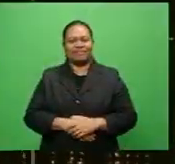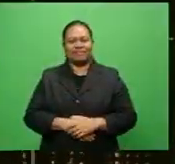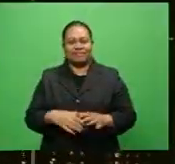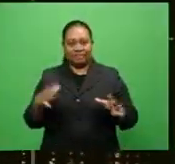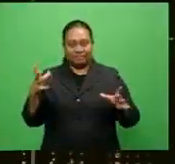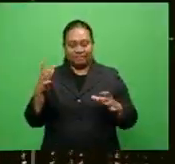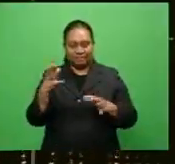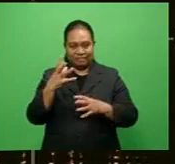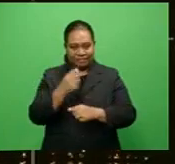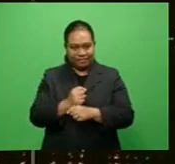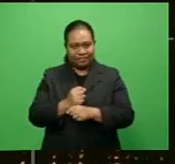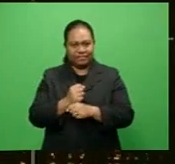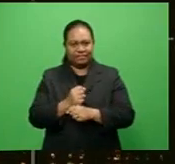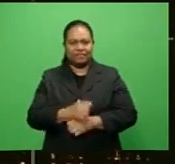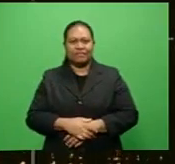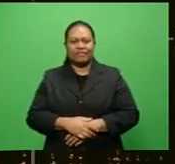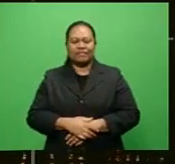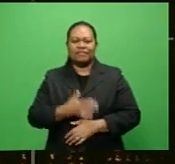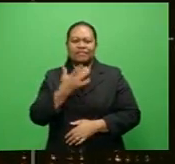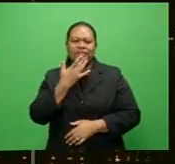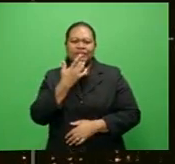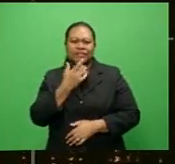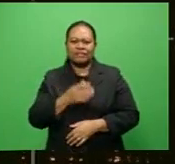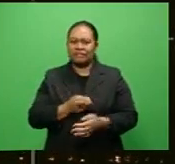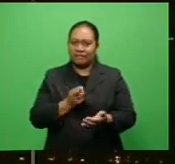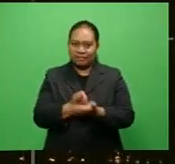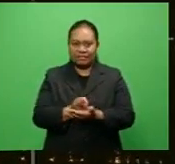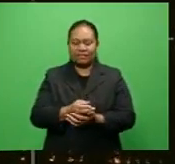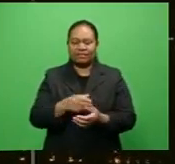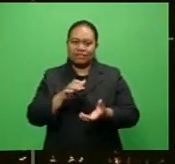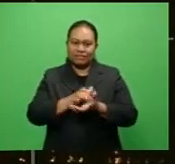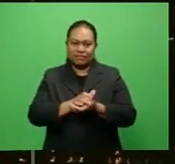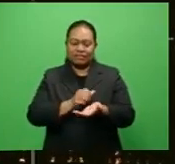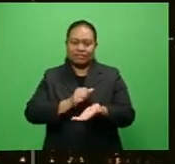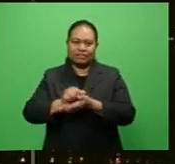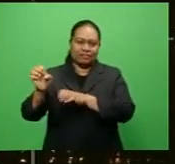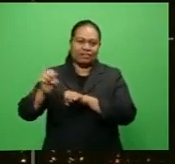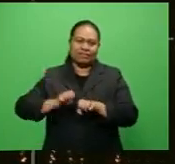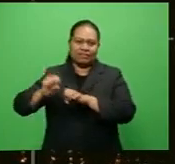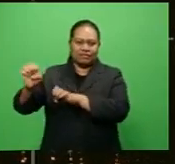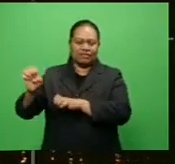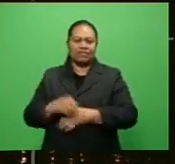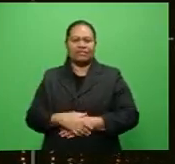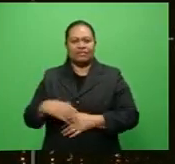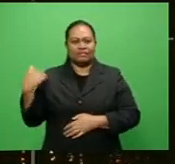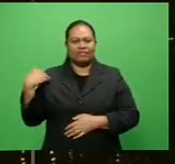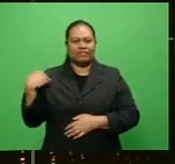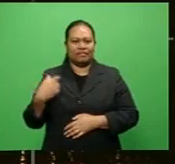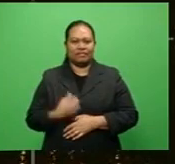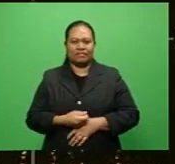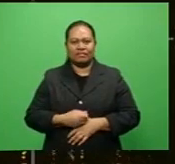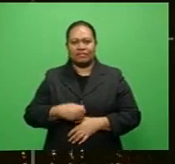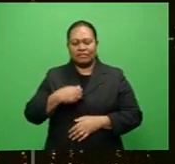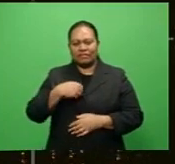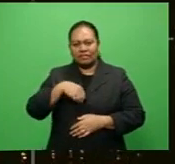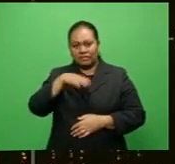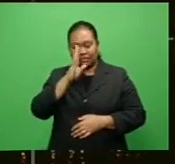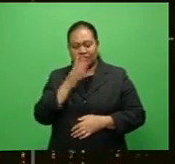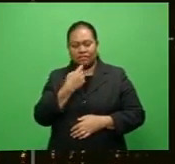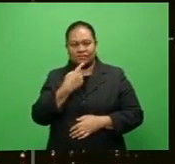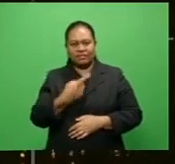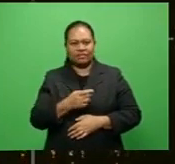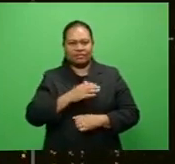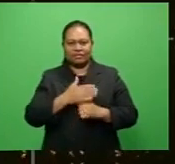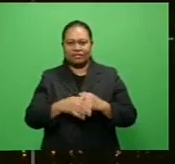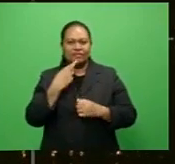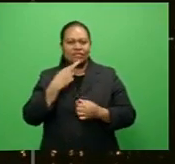Recapping the main stories, for tonight, dishonest dealers affect Kava exports. Domestic violence cases still go unreported, says Turangani Koro,